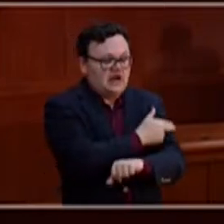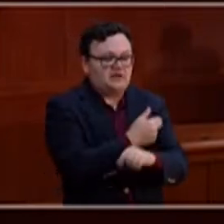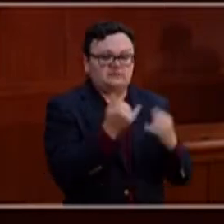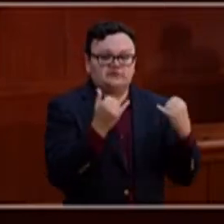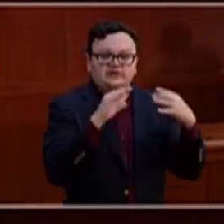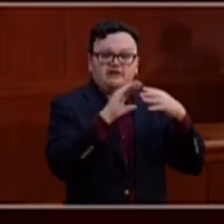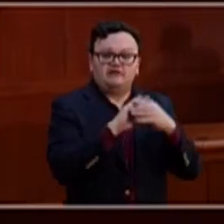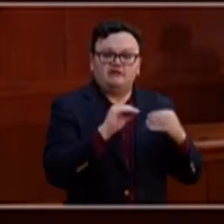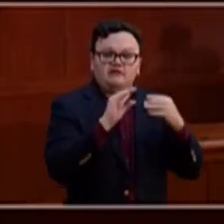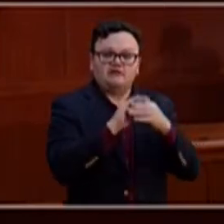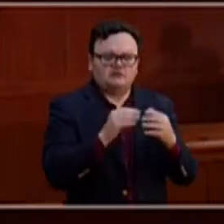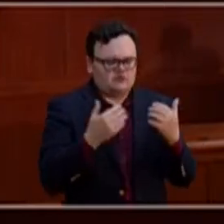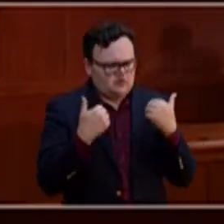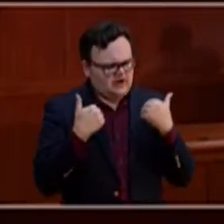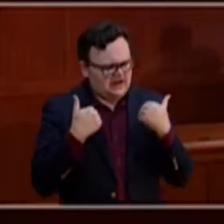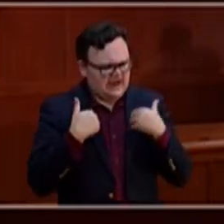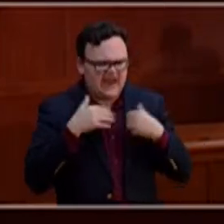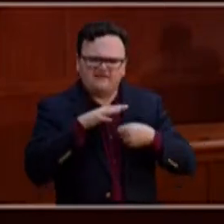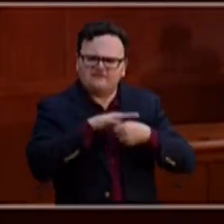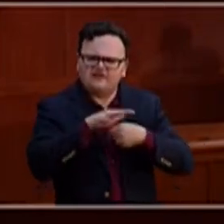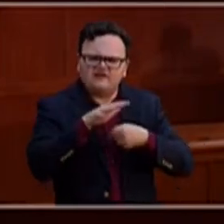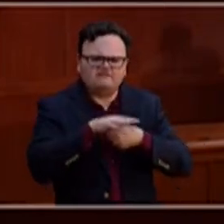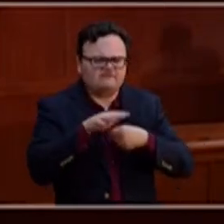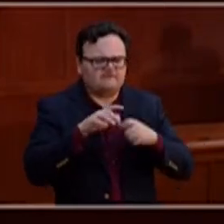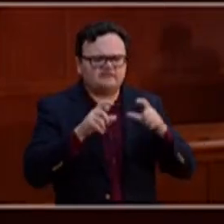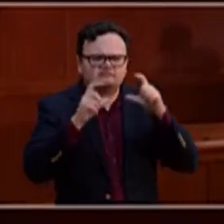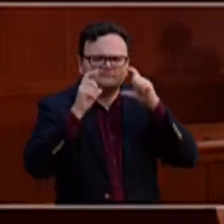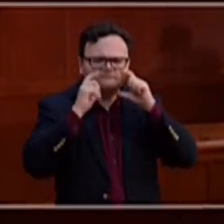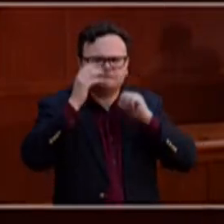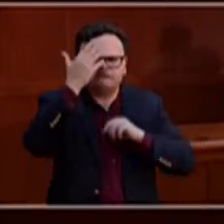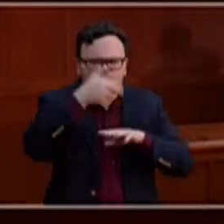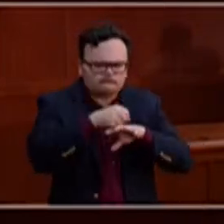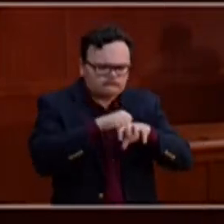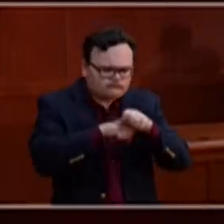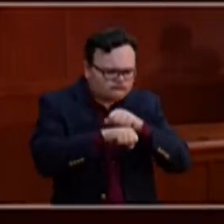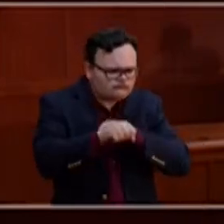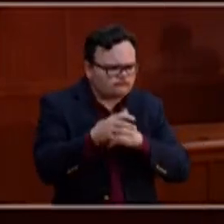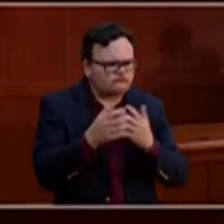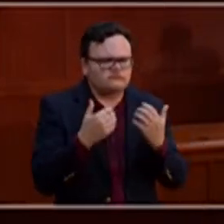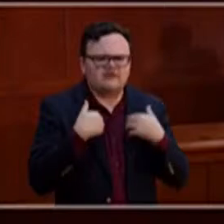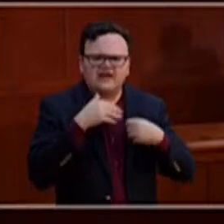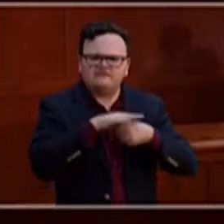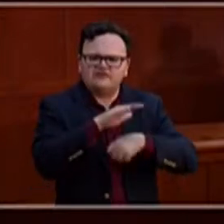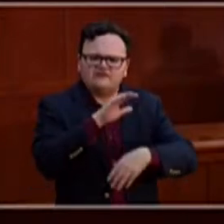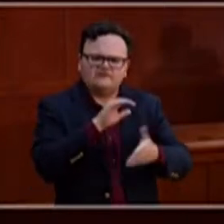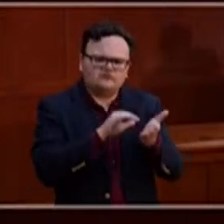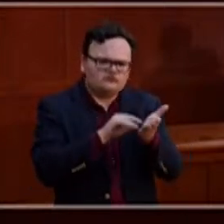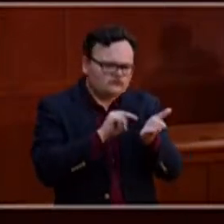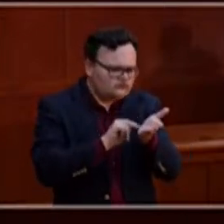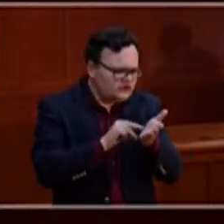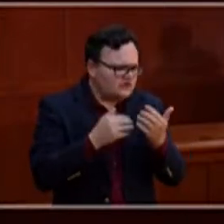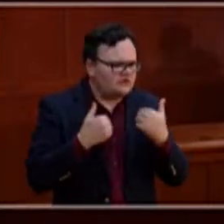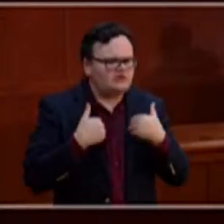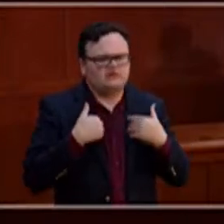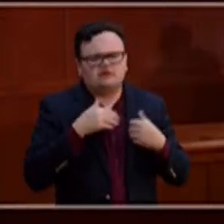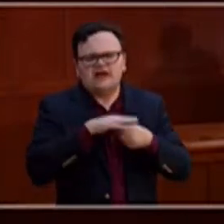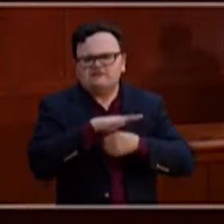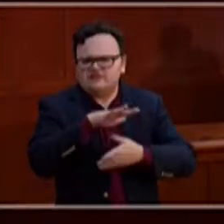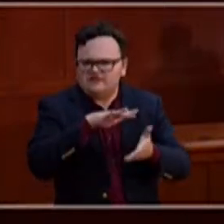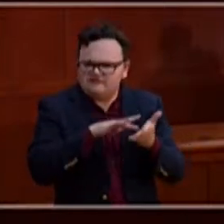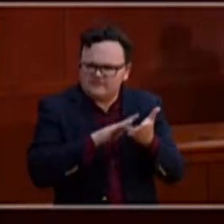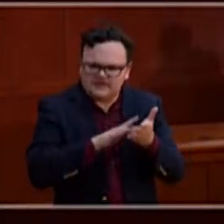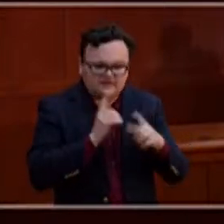demand within my inpatient space, I want to have the flexibility to convert other space should